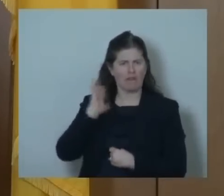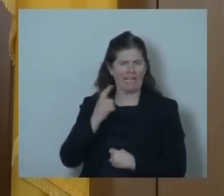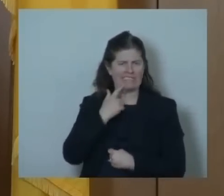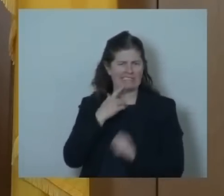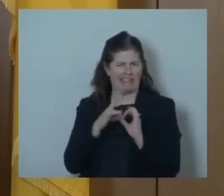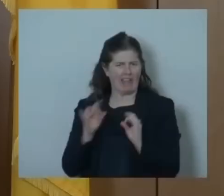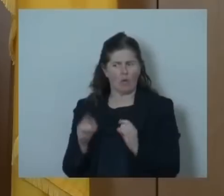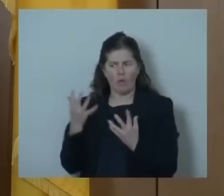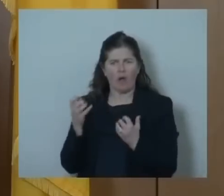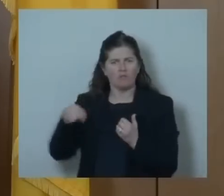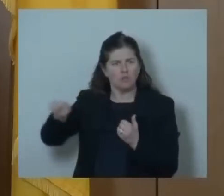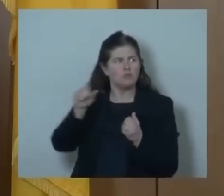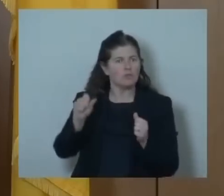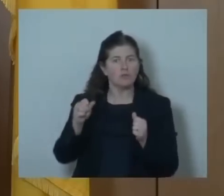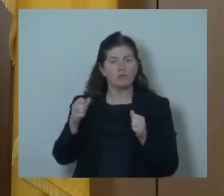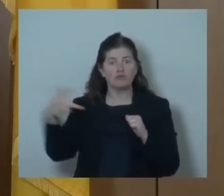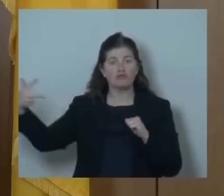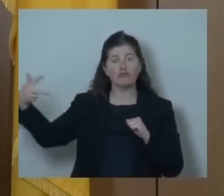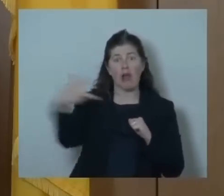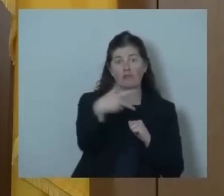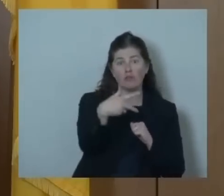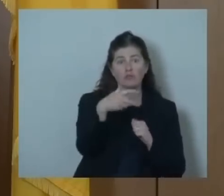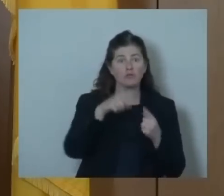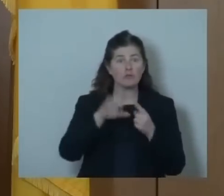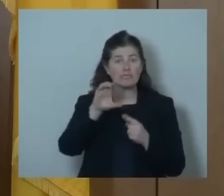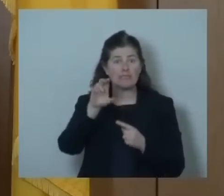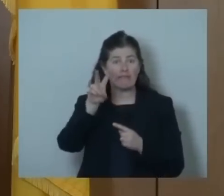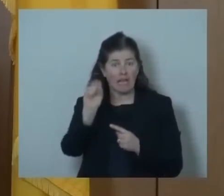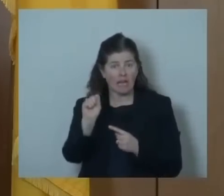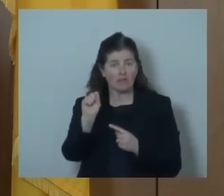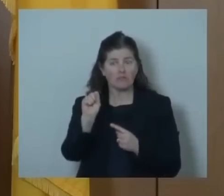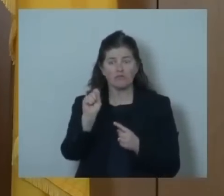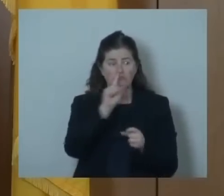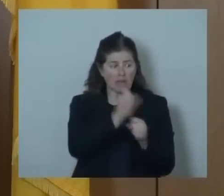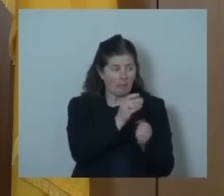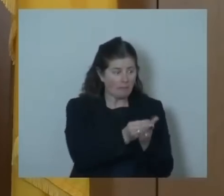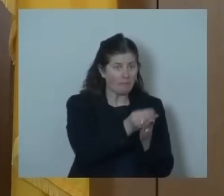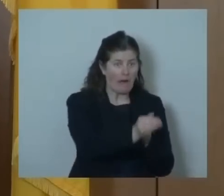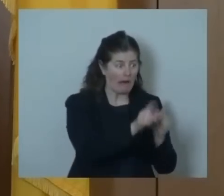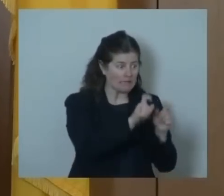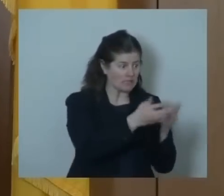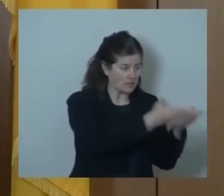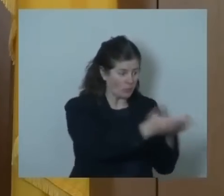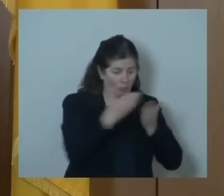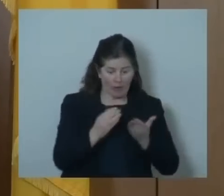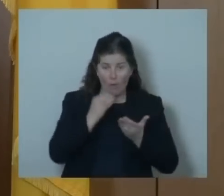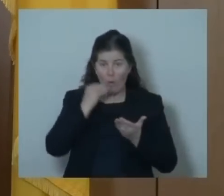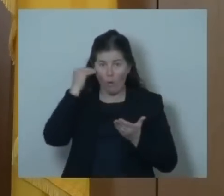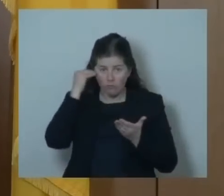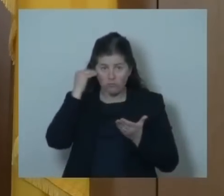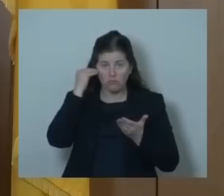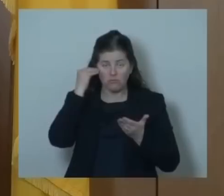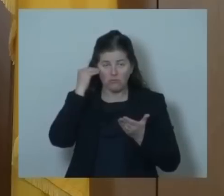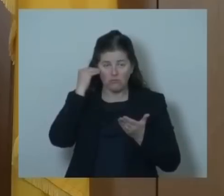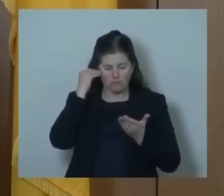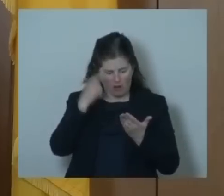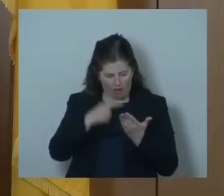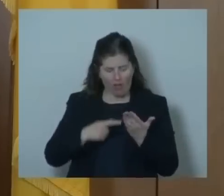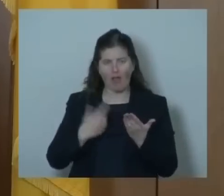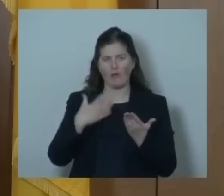All right, we want you to be able to drive through CVS and you can buy a test and take it and you'll